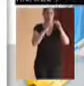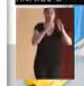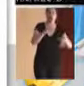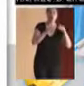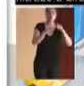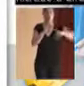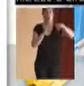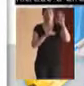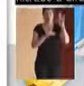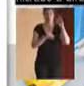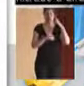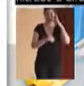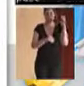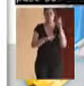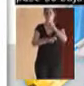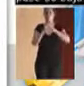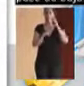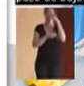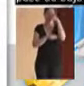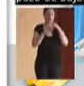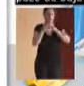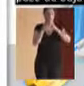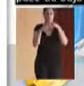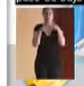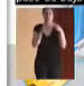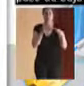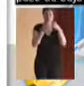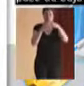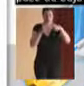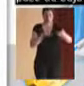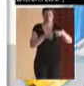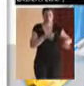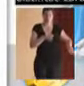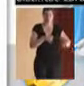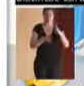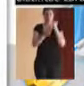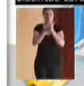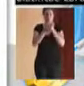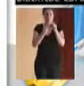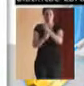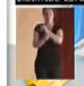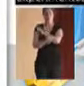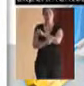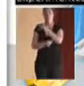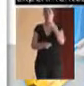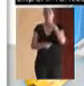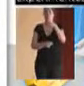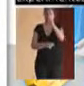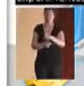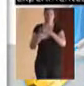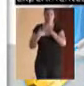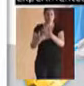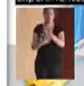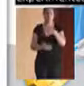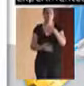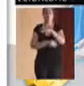have low resolutions and high resolutions that we have applied in order to have different characteristics of the image. The parameters that we have, and in the